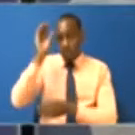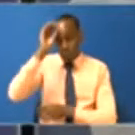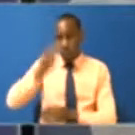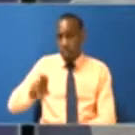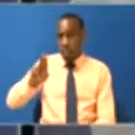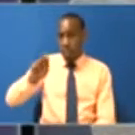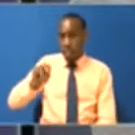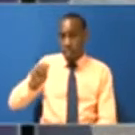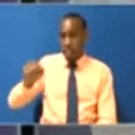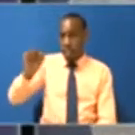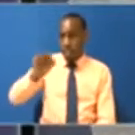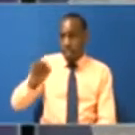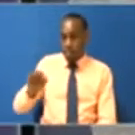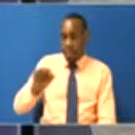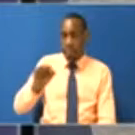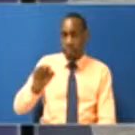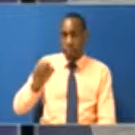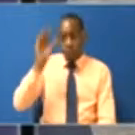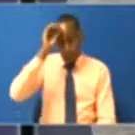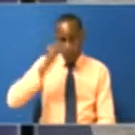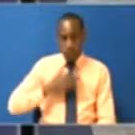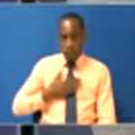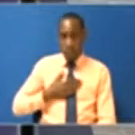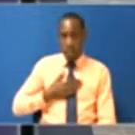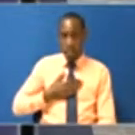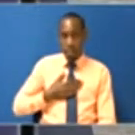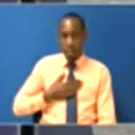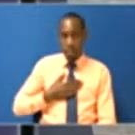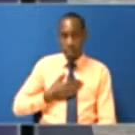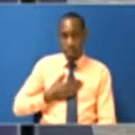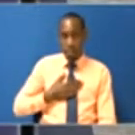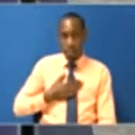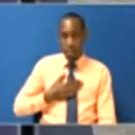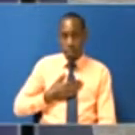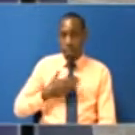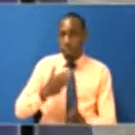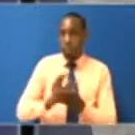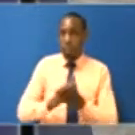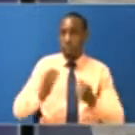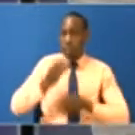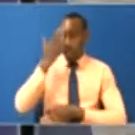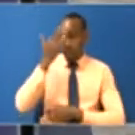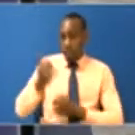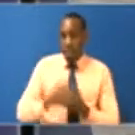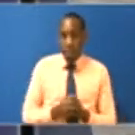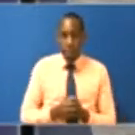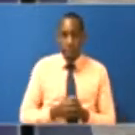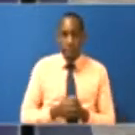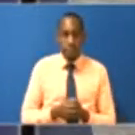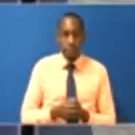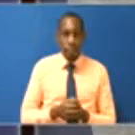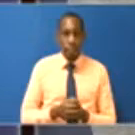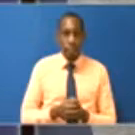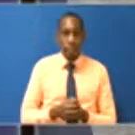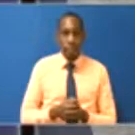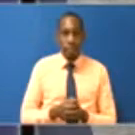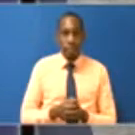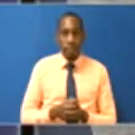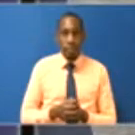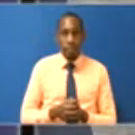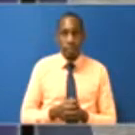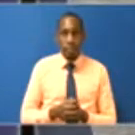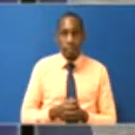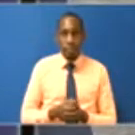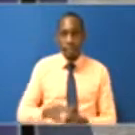nms for me is in fact the word i would use it's ods because this is agave yes it gathers